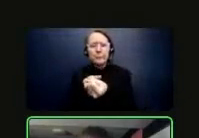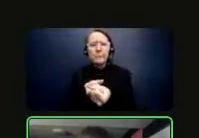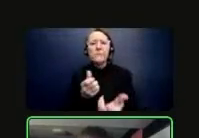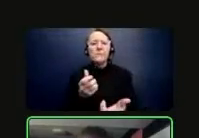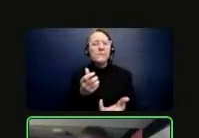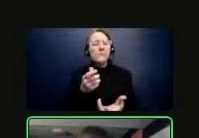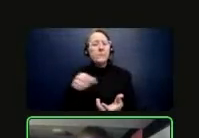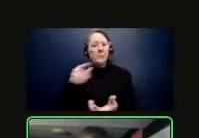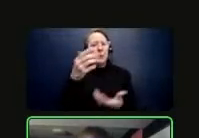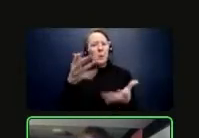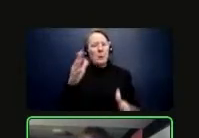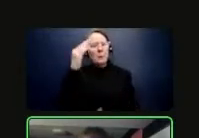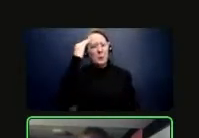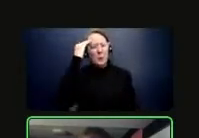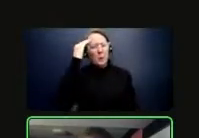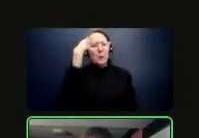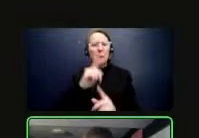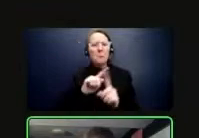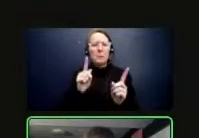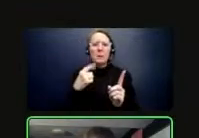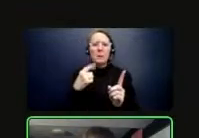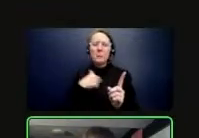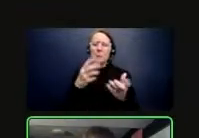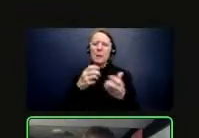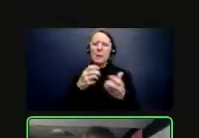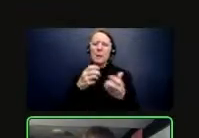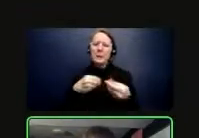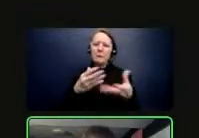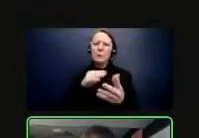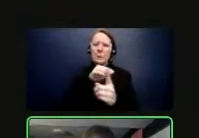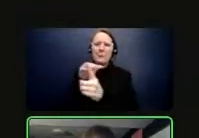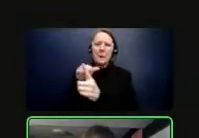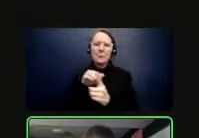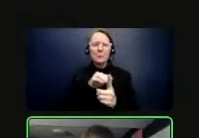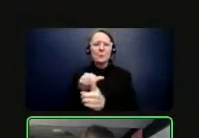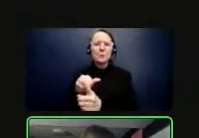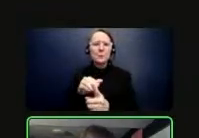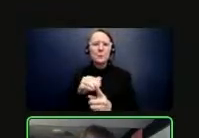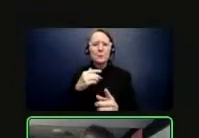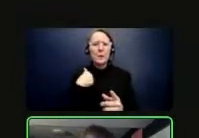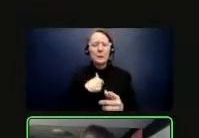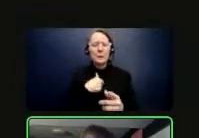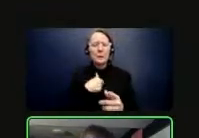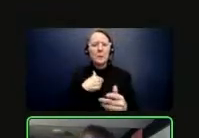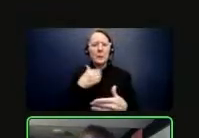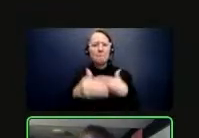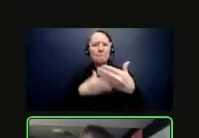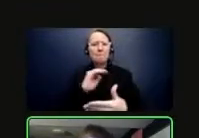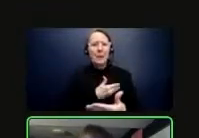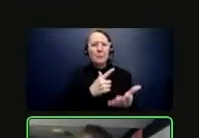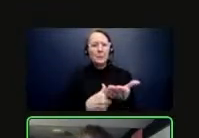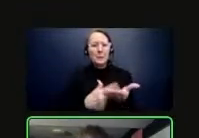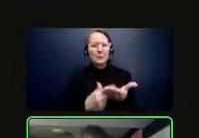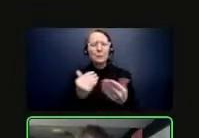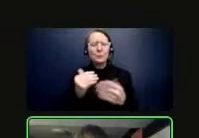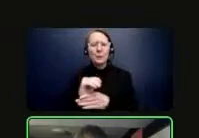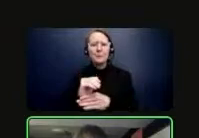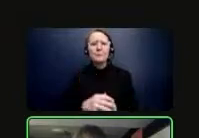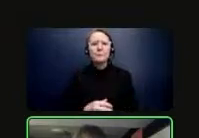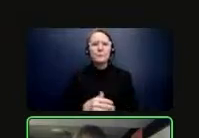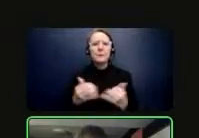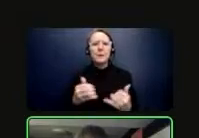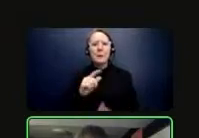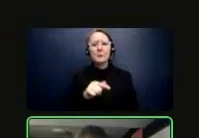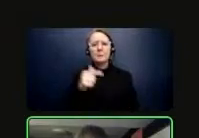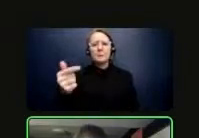these big challenges, but wanted to just give you a reminder of that as we move through this tonight. So with that, I'm going to hand this over